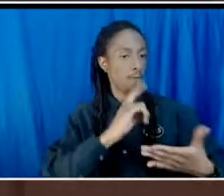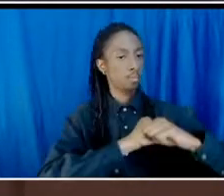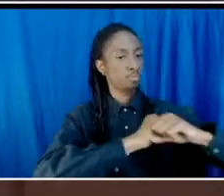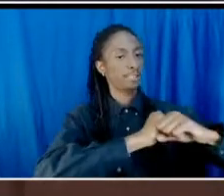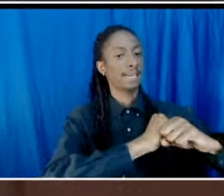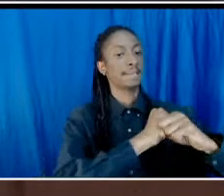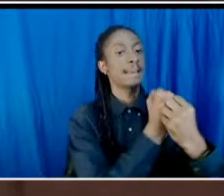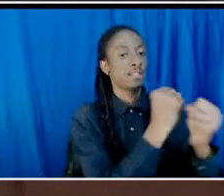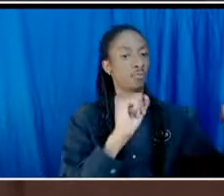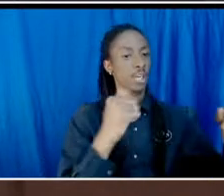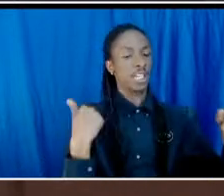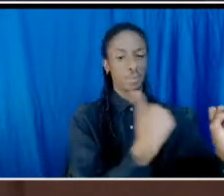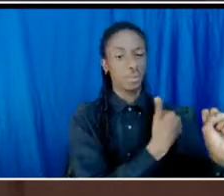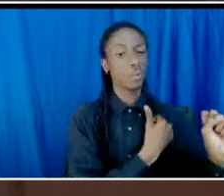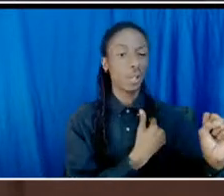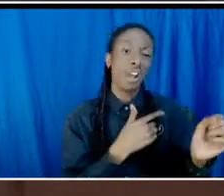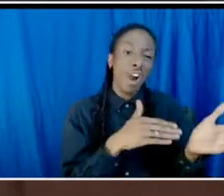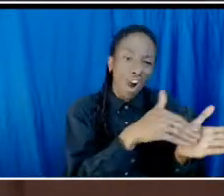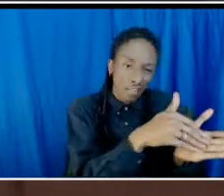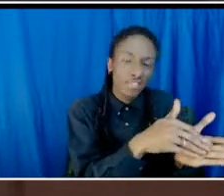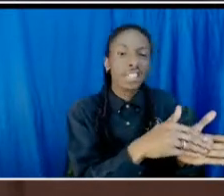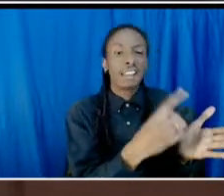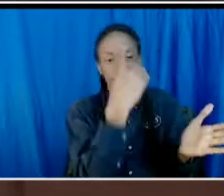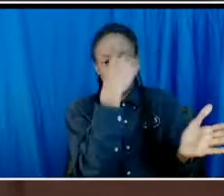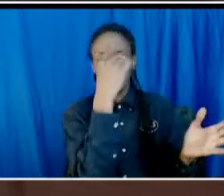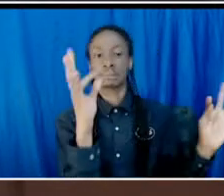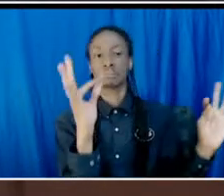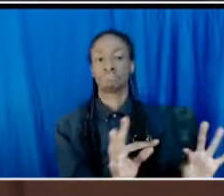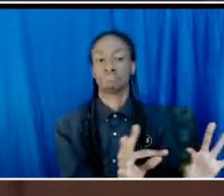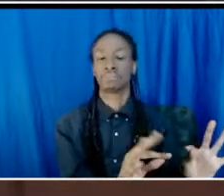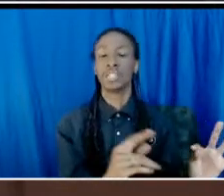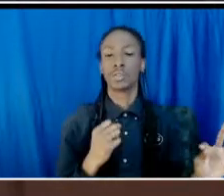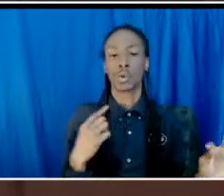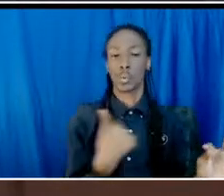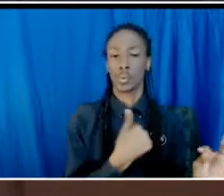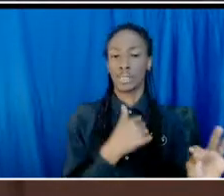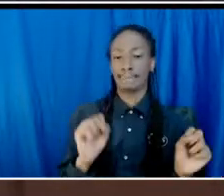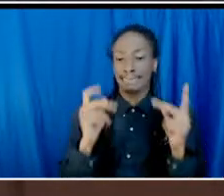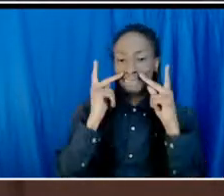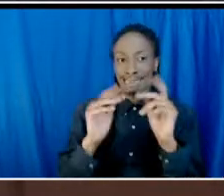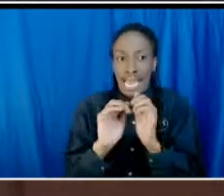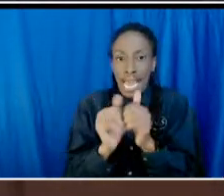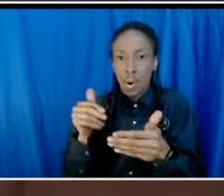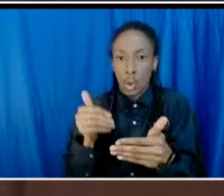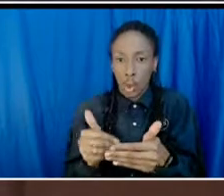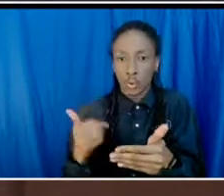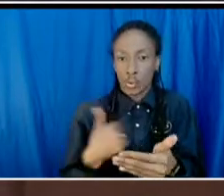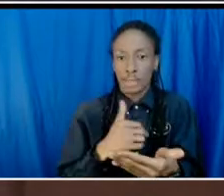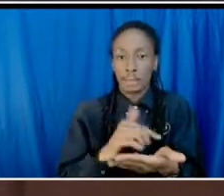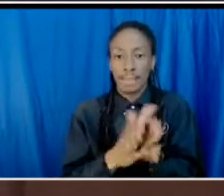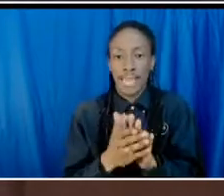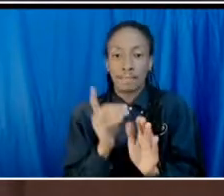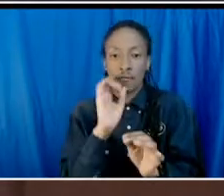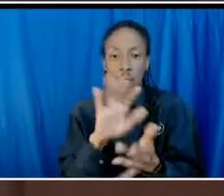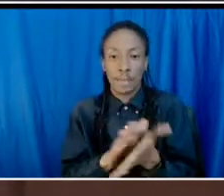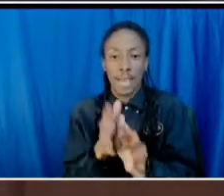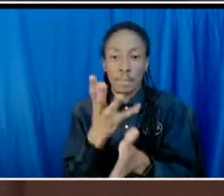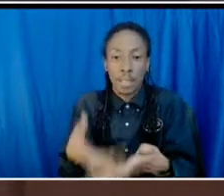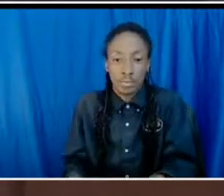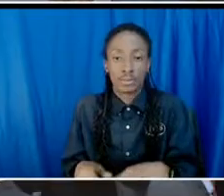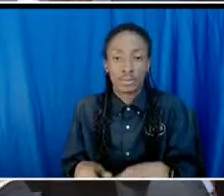we often take for granted, so that we can see how close we came to losing it all. I now yield back to the